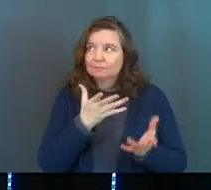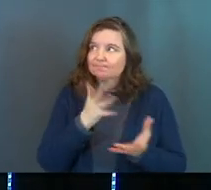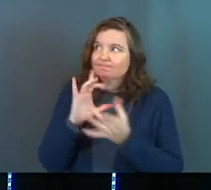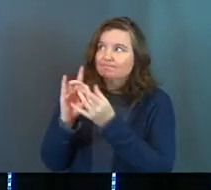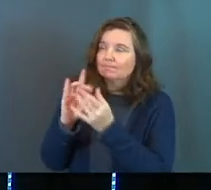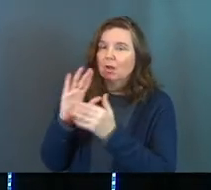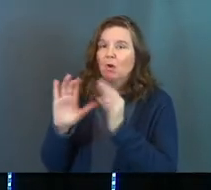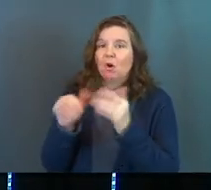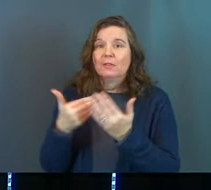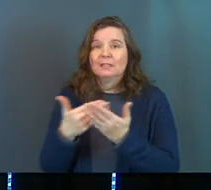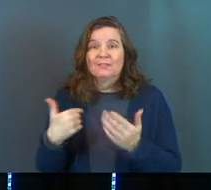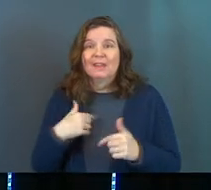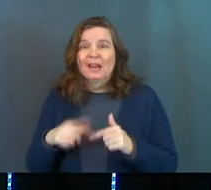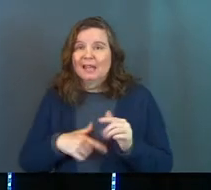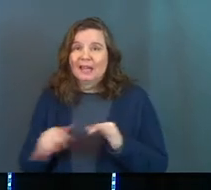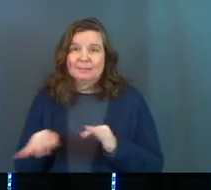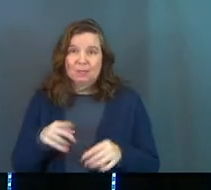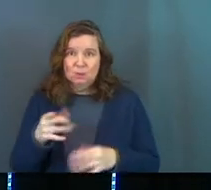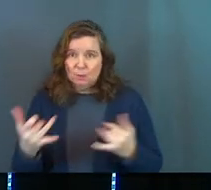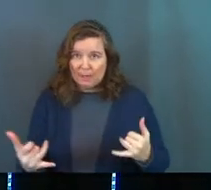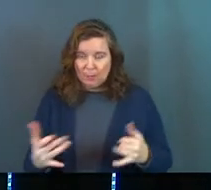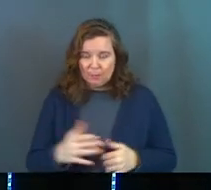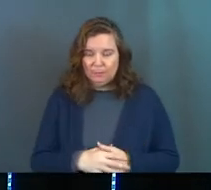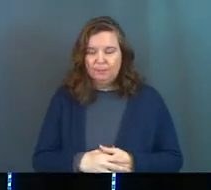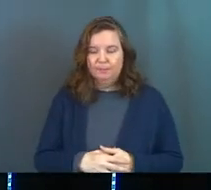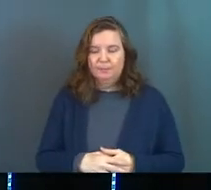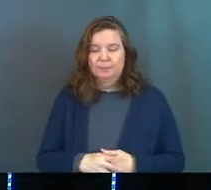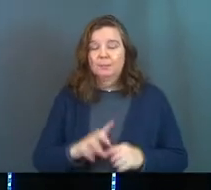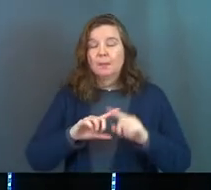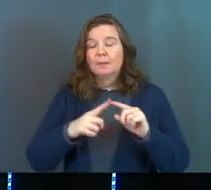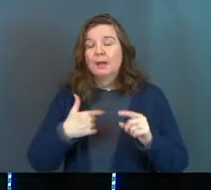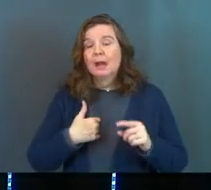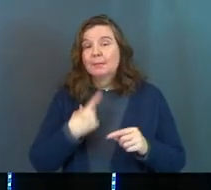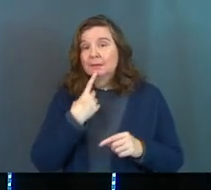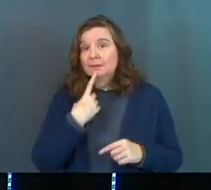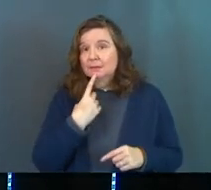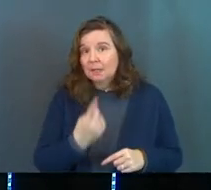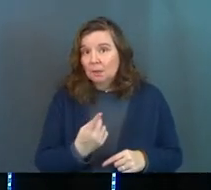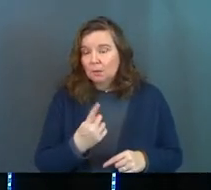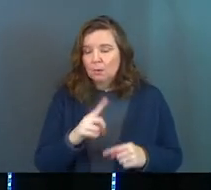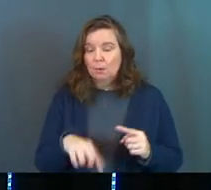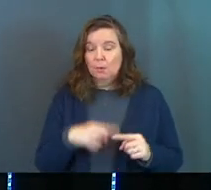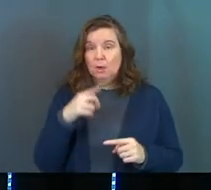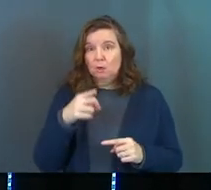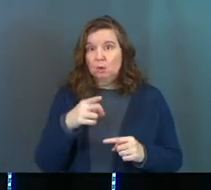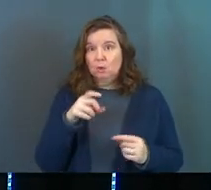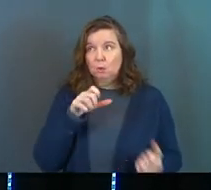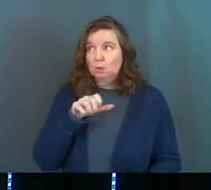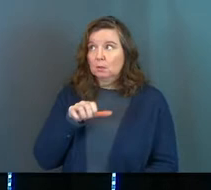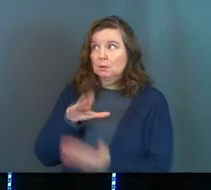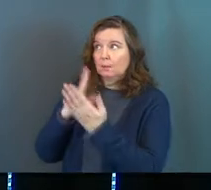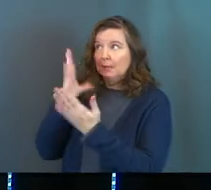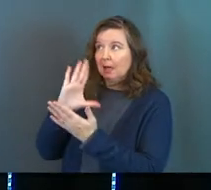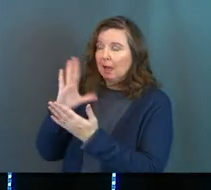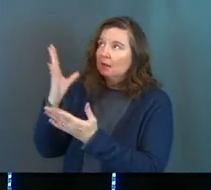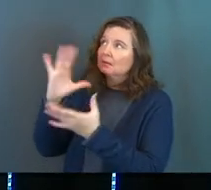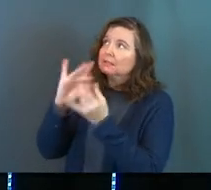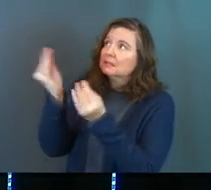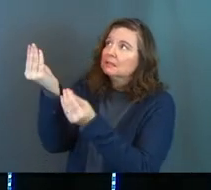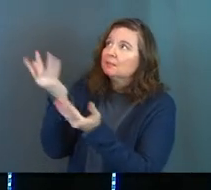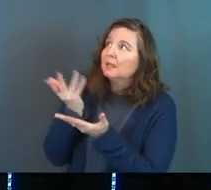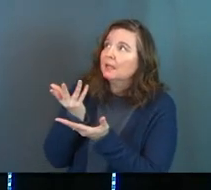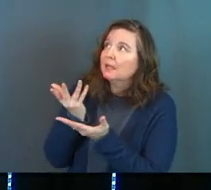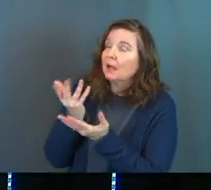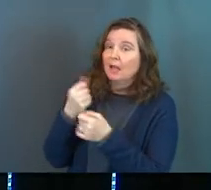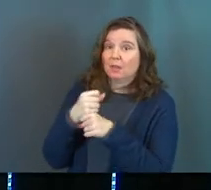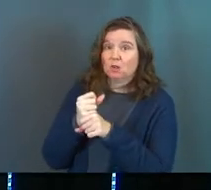And he does all of this stuff that I can't explain to you right now. But I'm just going to tell you that when you come to God and you say, speak, God,